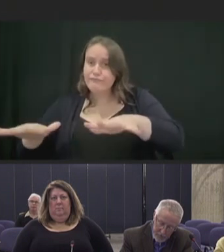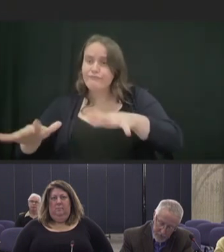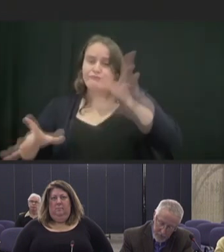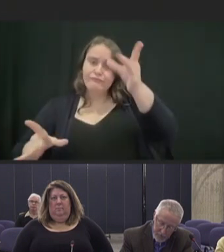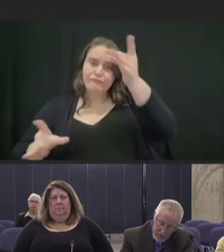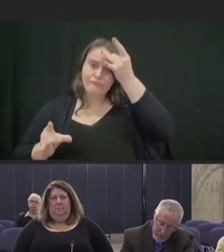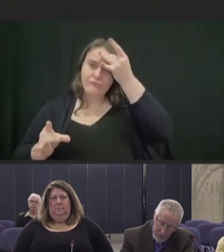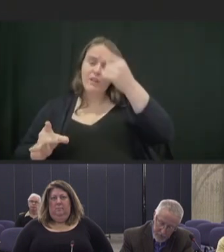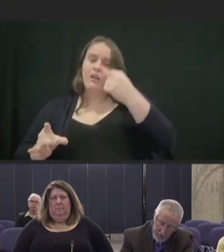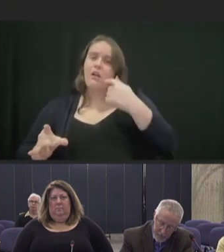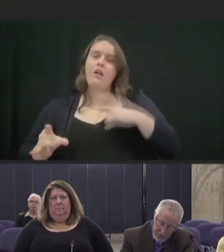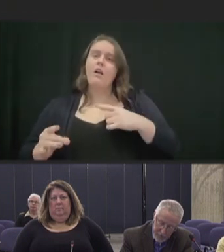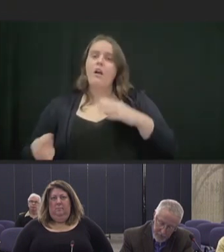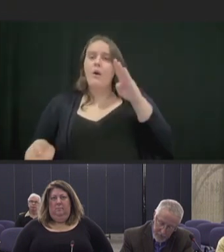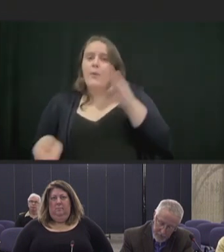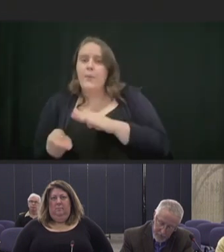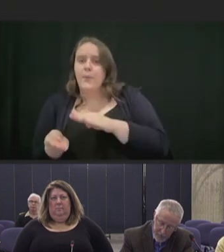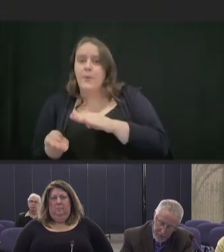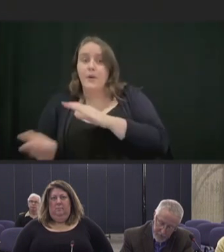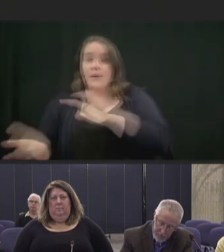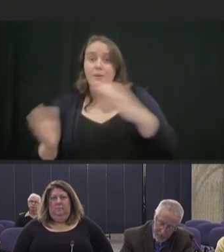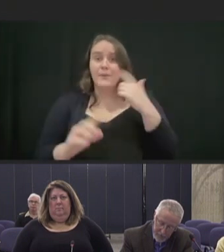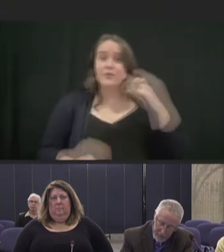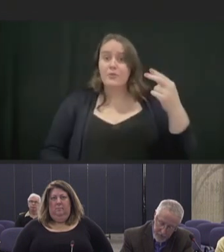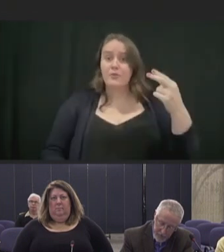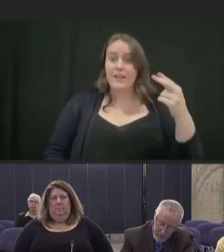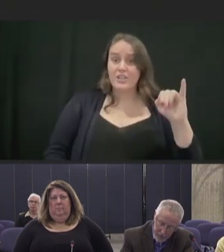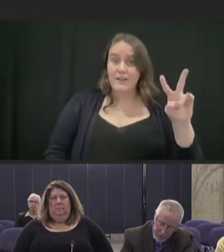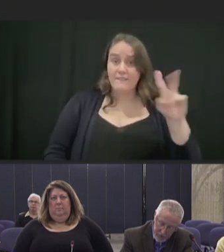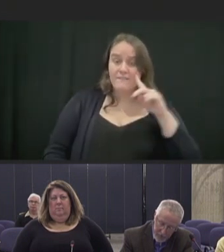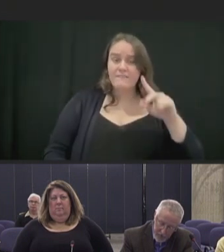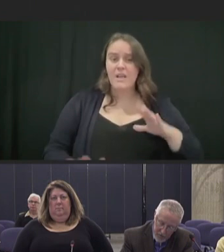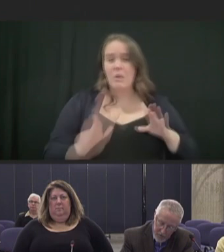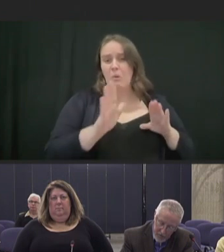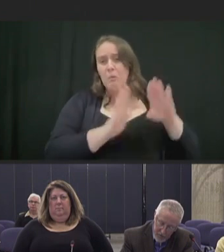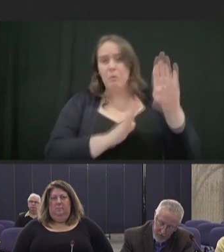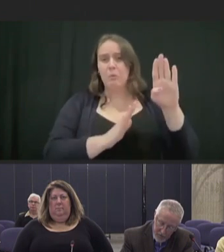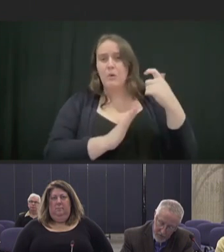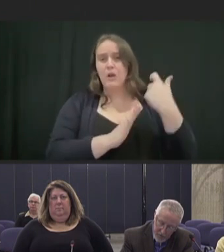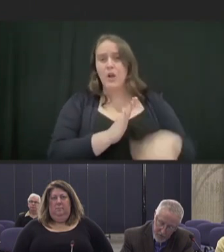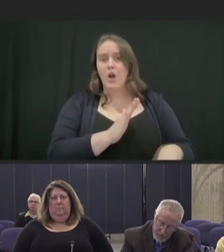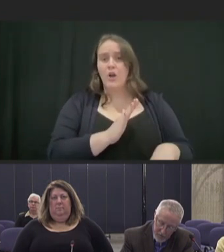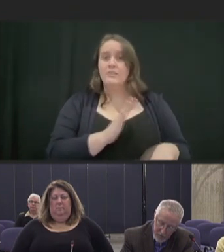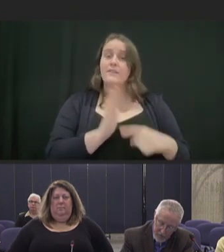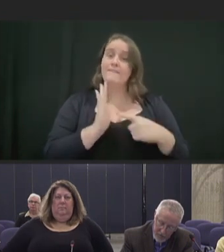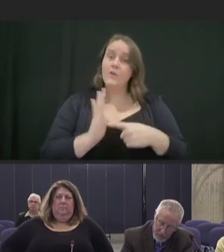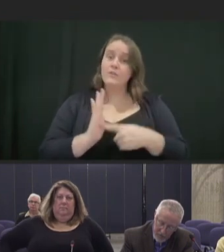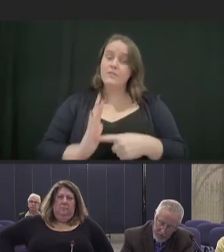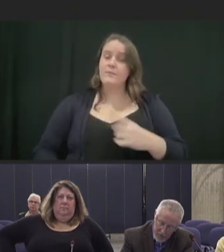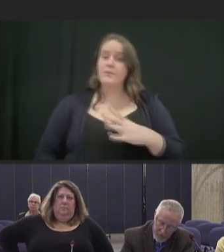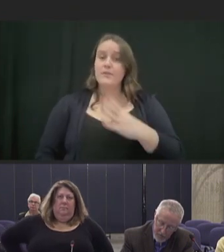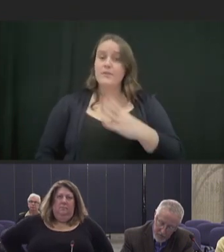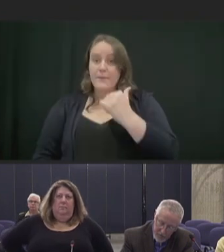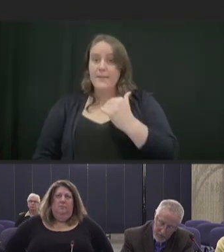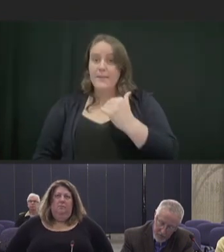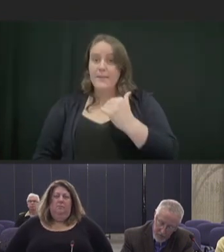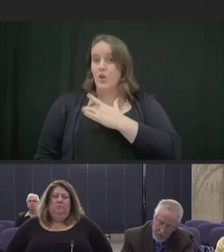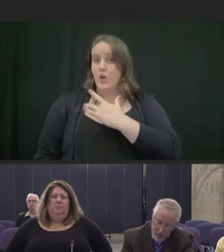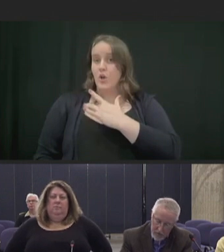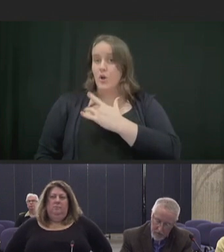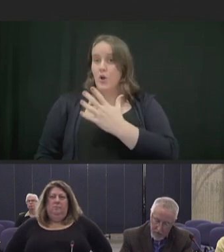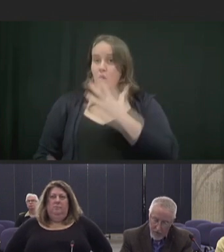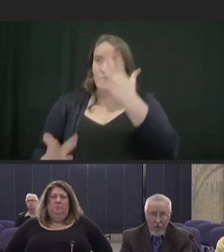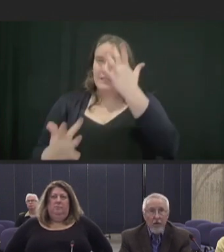over other non-communicable diseases such as diabetes and heart disease. So we at the